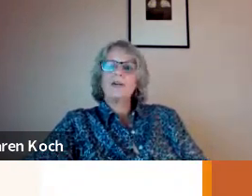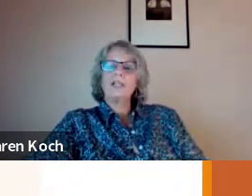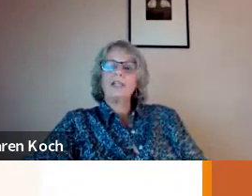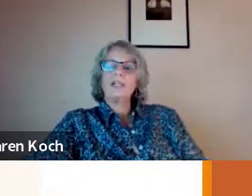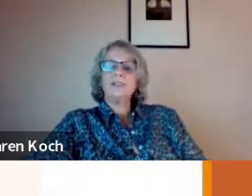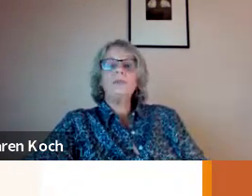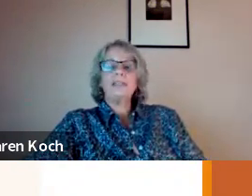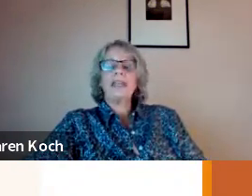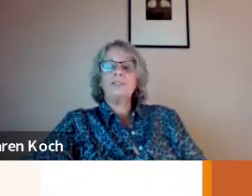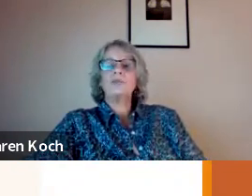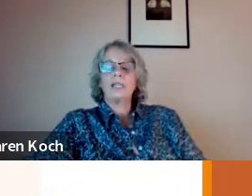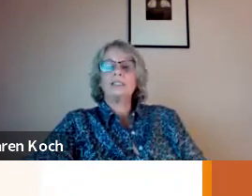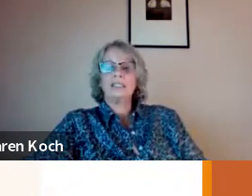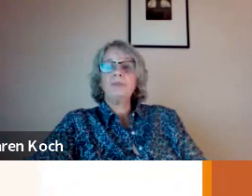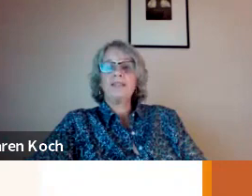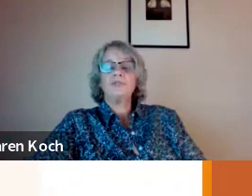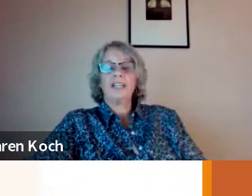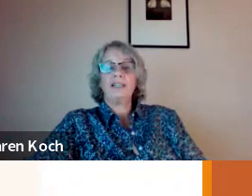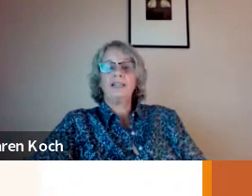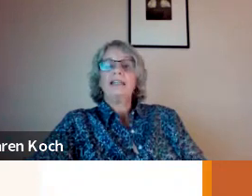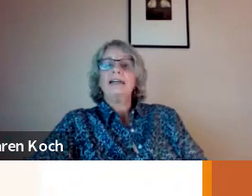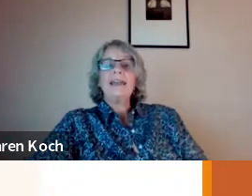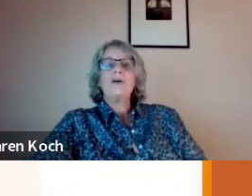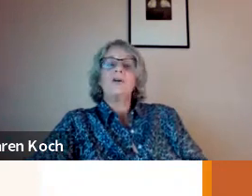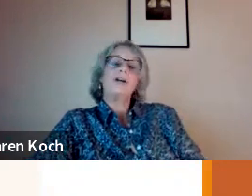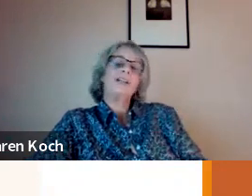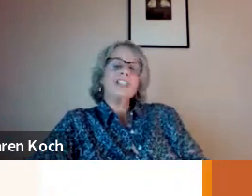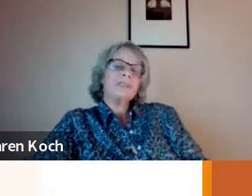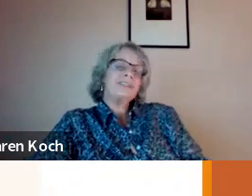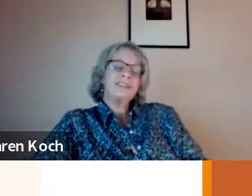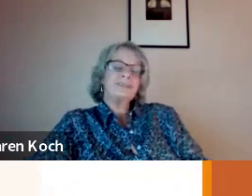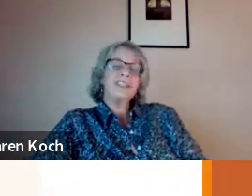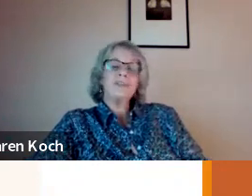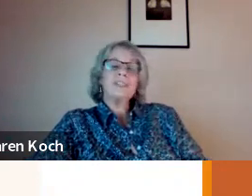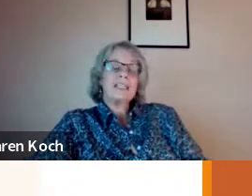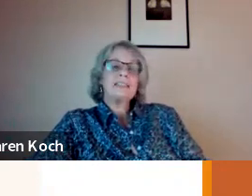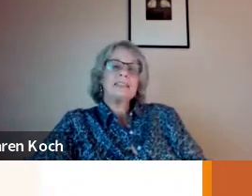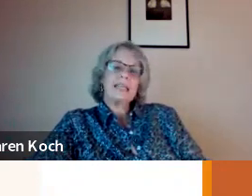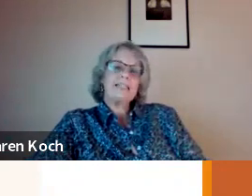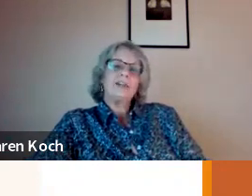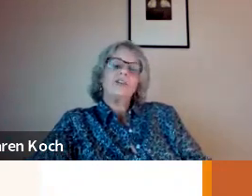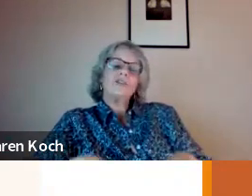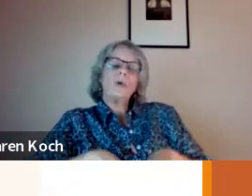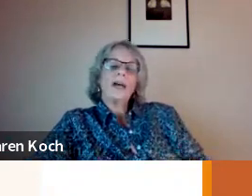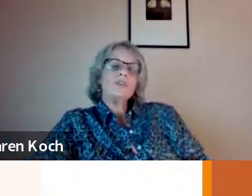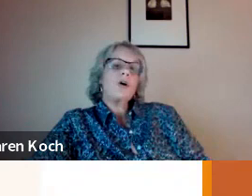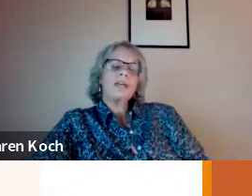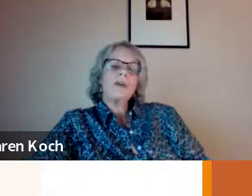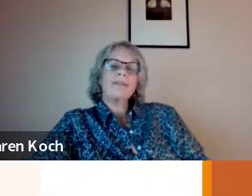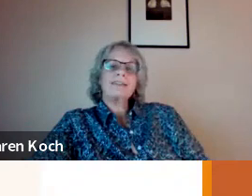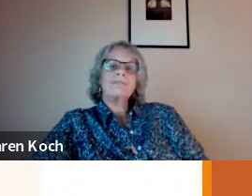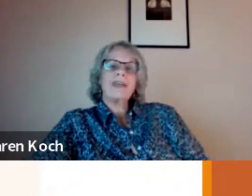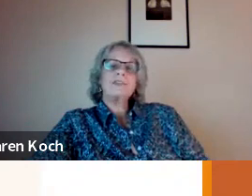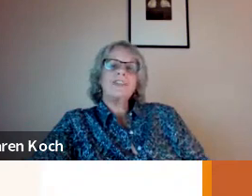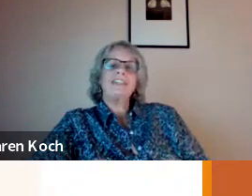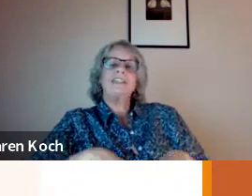has a guardian, he still maintains rights in Pennsylvania. Now, guardianship is done differently from state to state. So when I'm talking